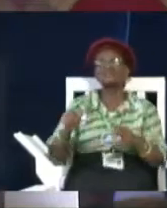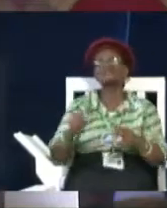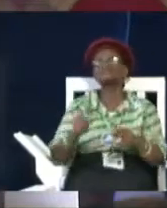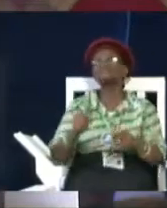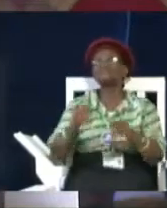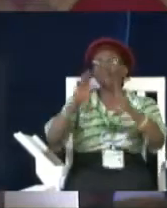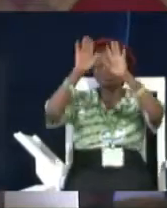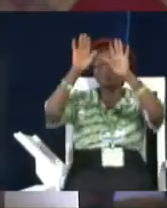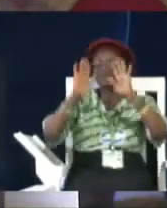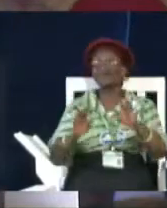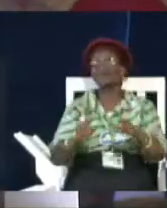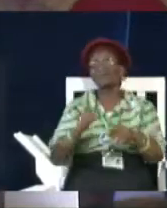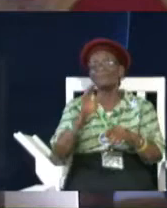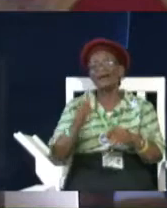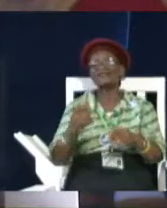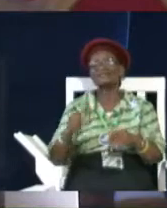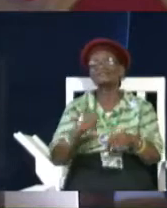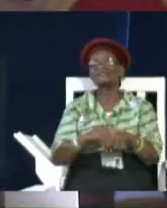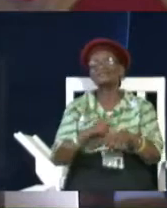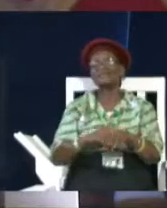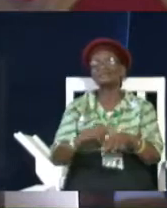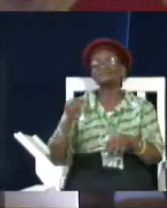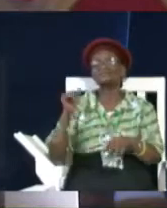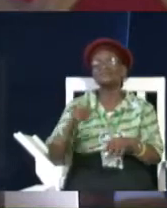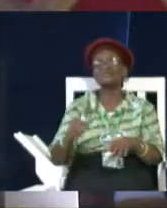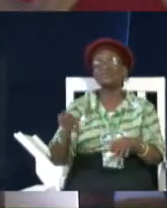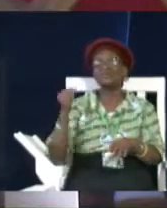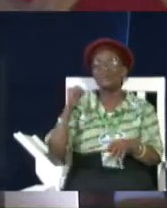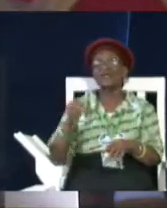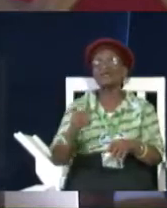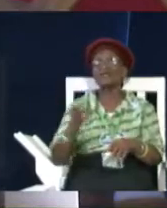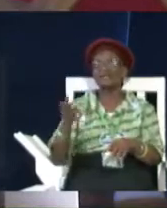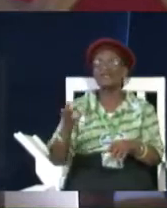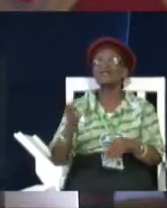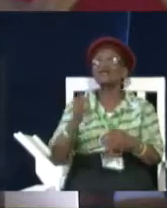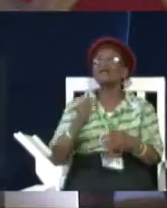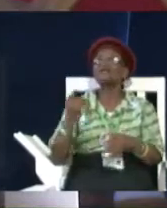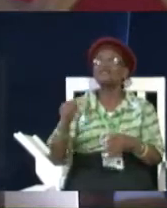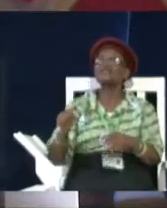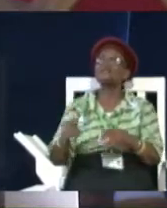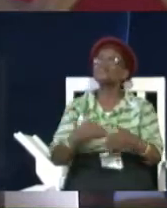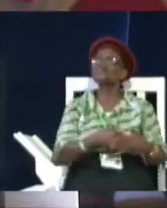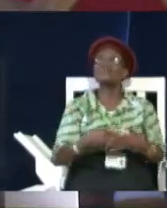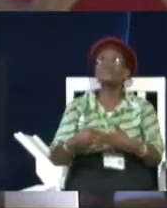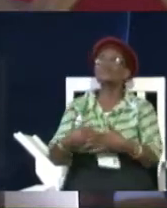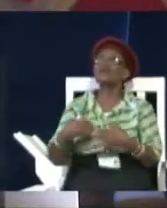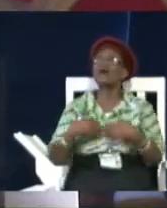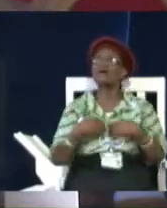People were weeping. But the Lord told them, you have come.